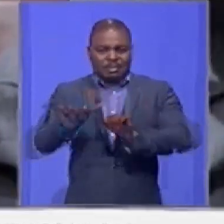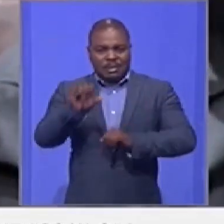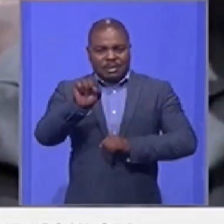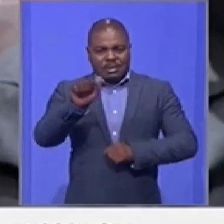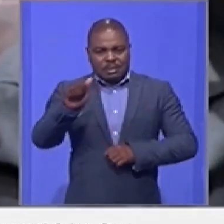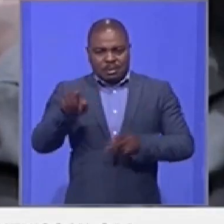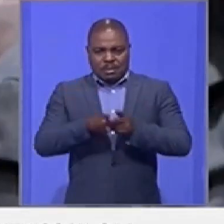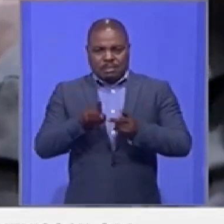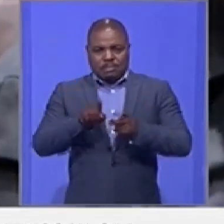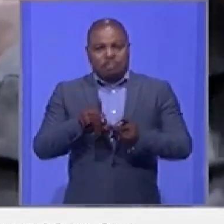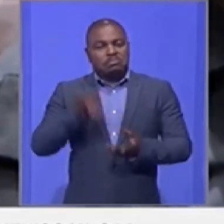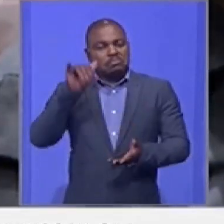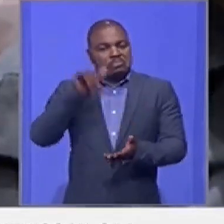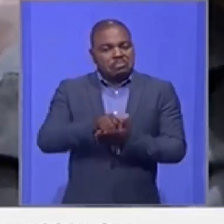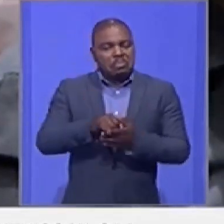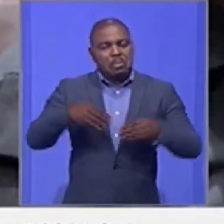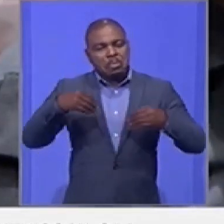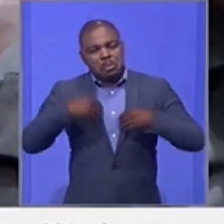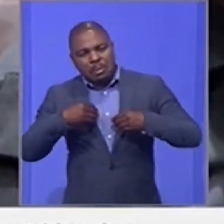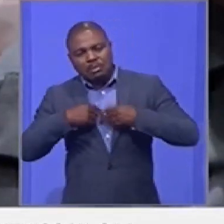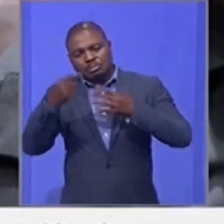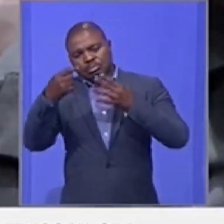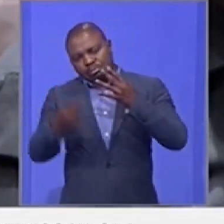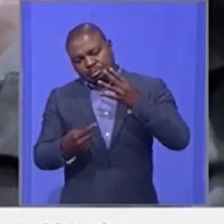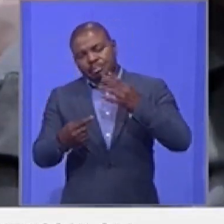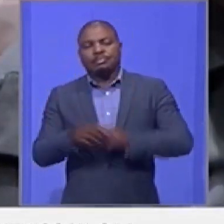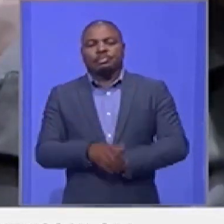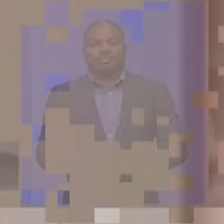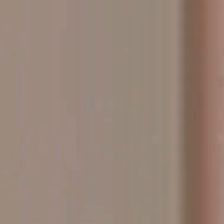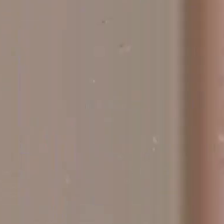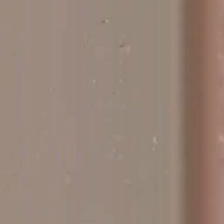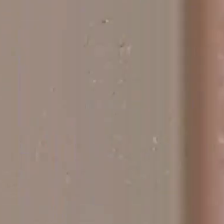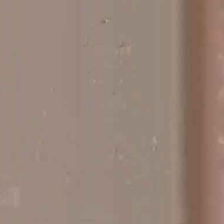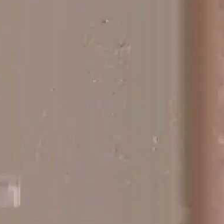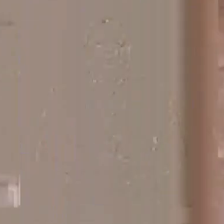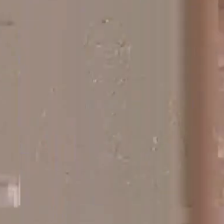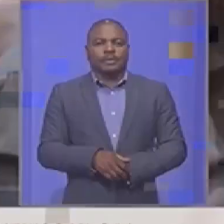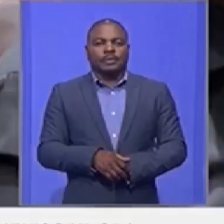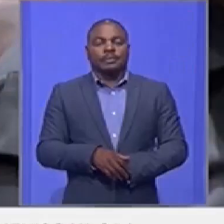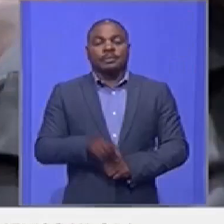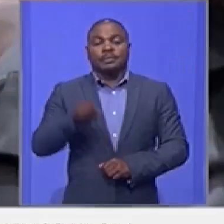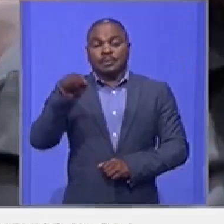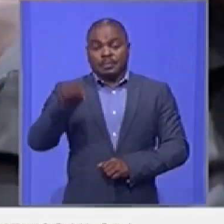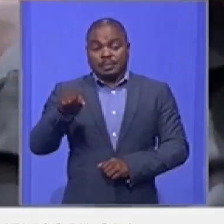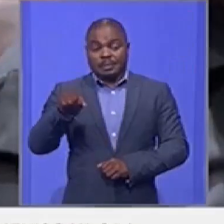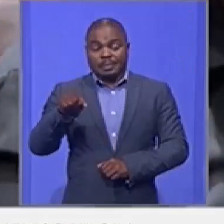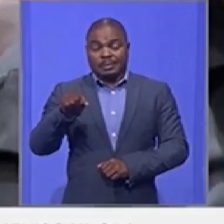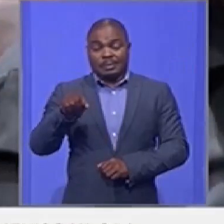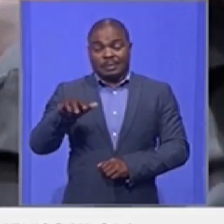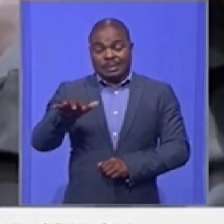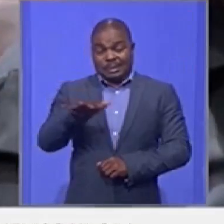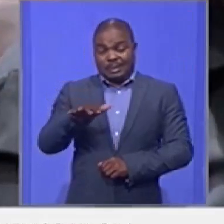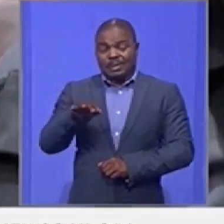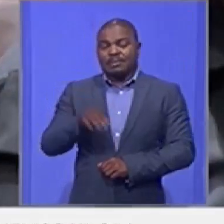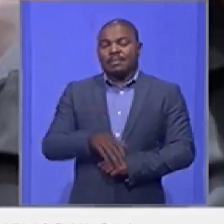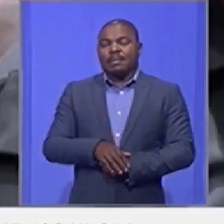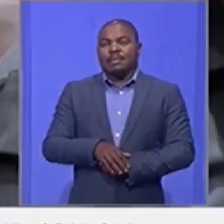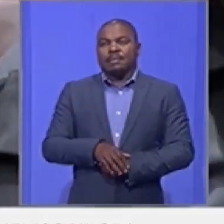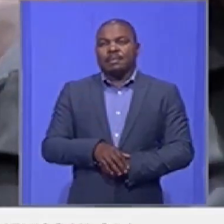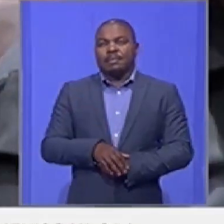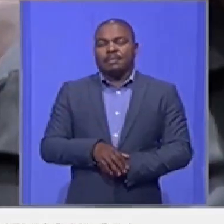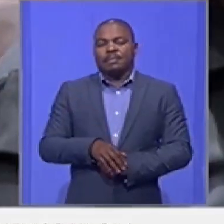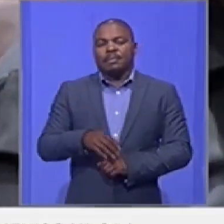landing slots, the properties, etc. And that, in that instance,